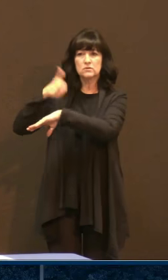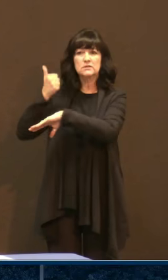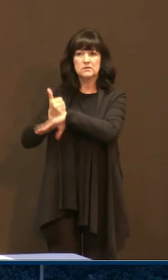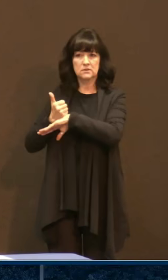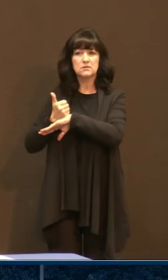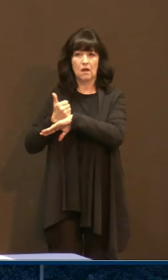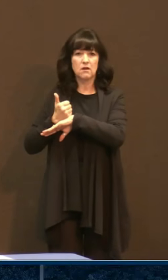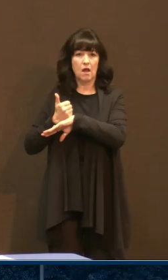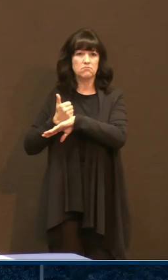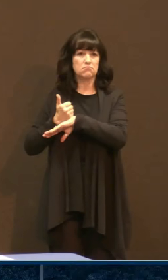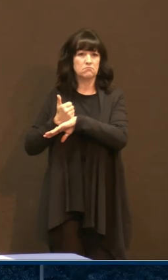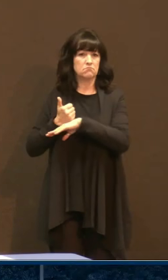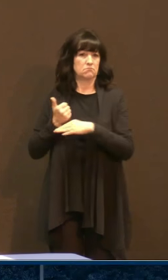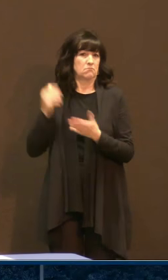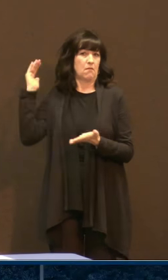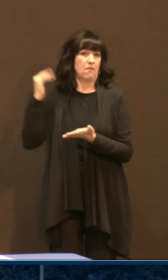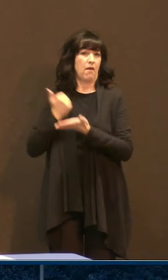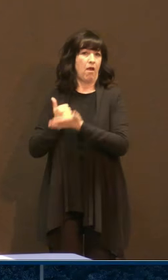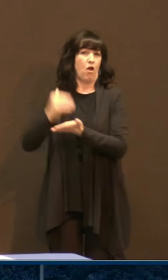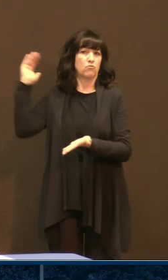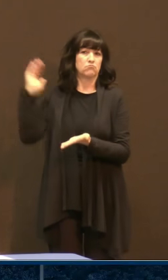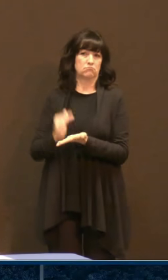of infection.